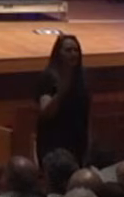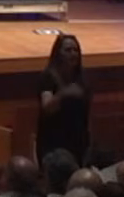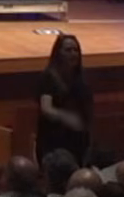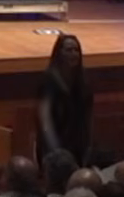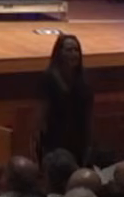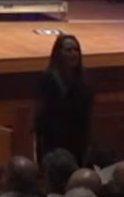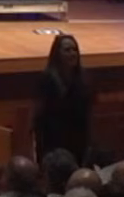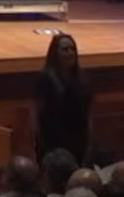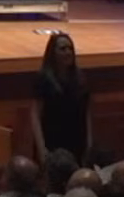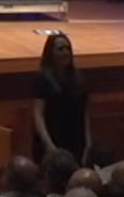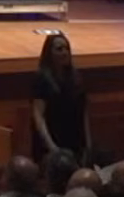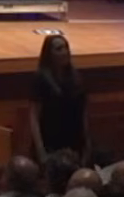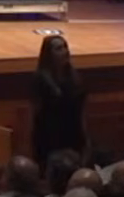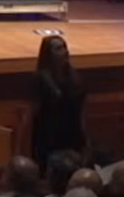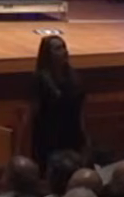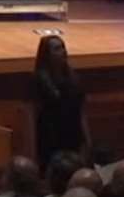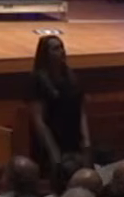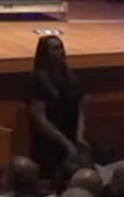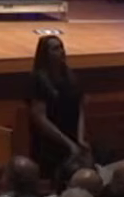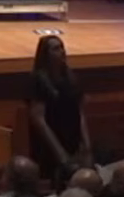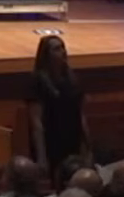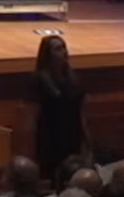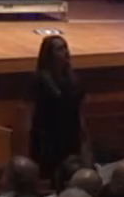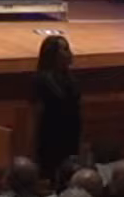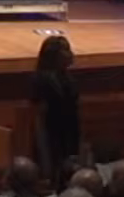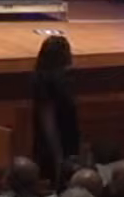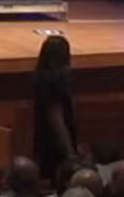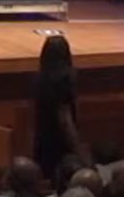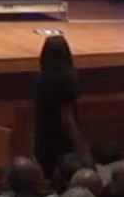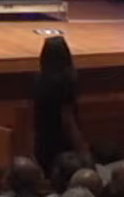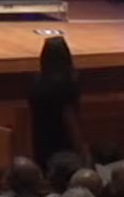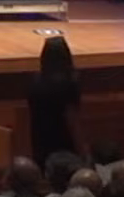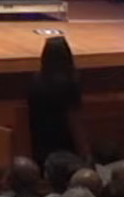repeats. A B da capo coda.